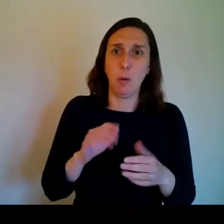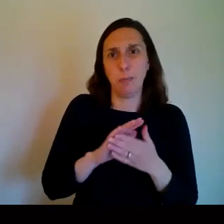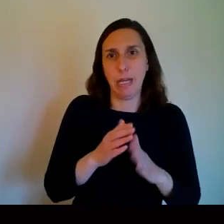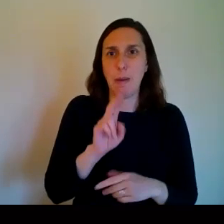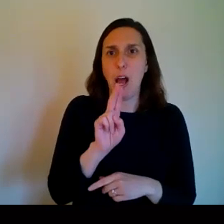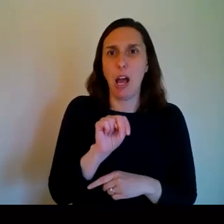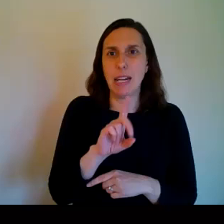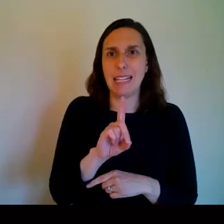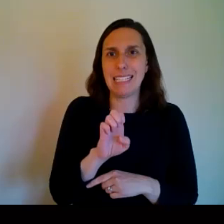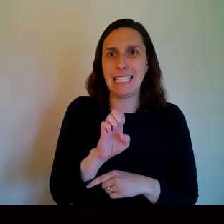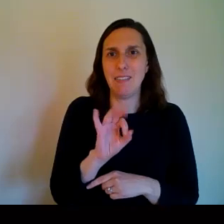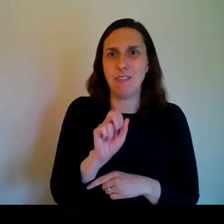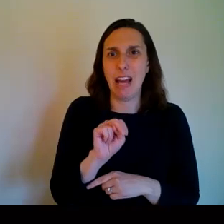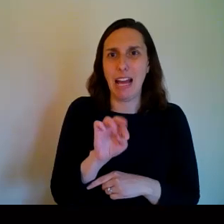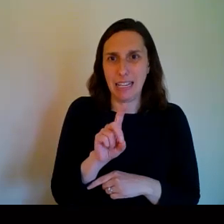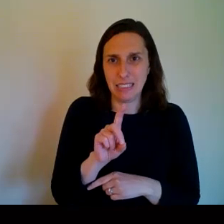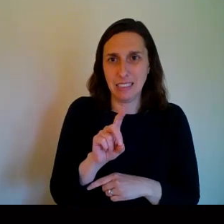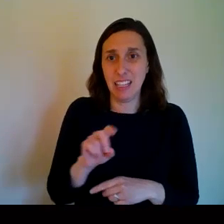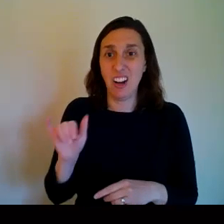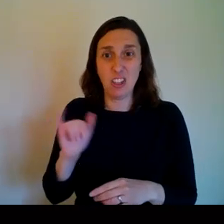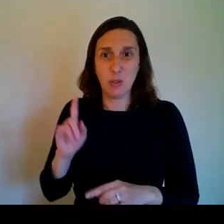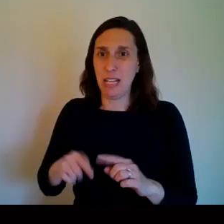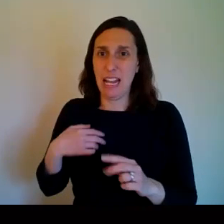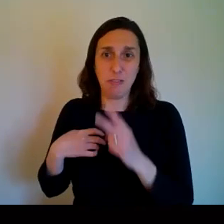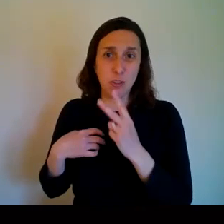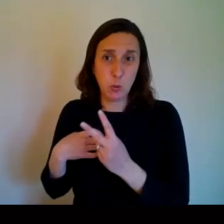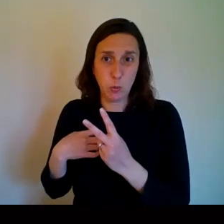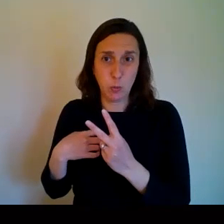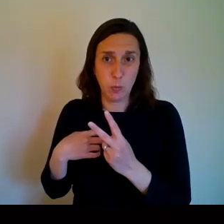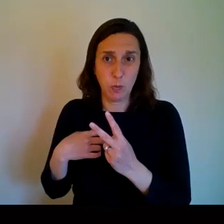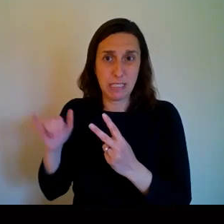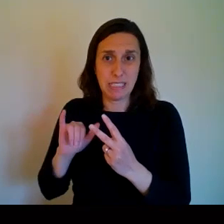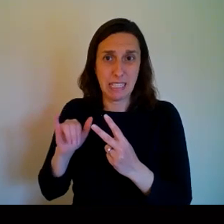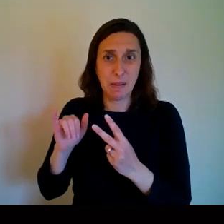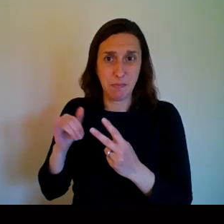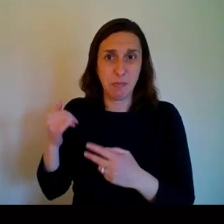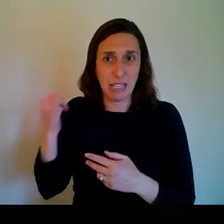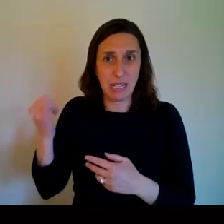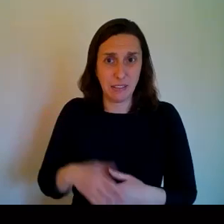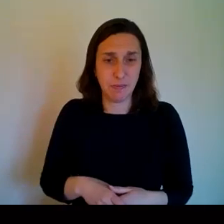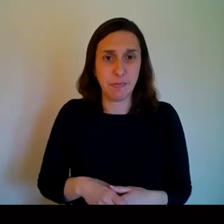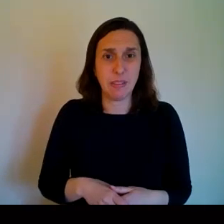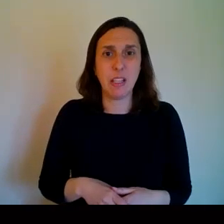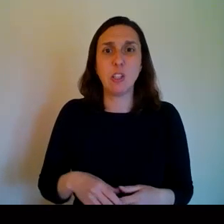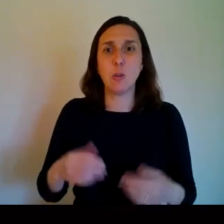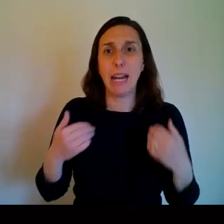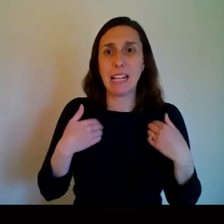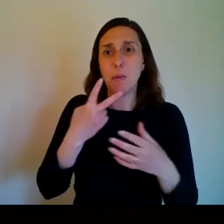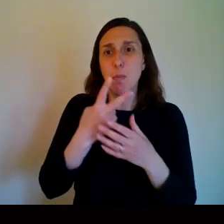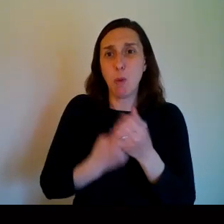right? And it can't have 2. And so it ends up with both domain